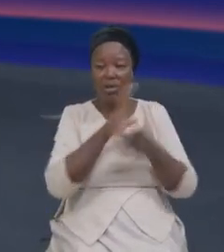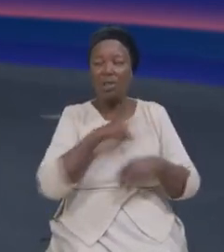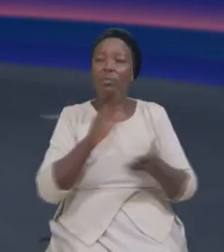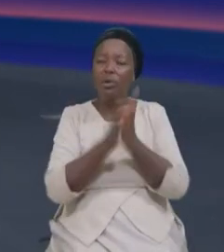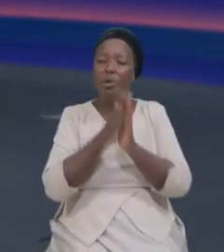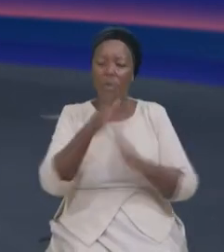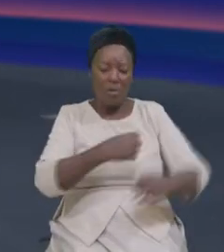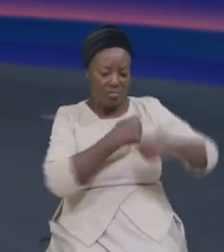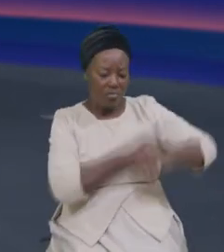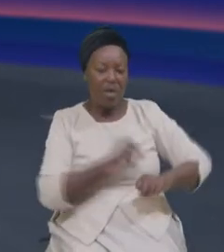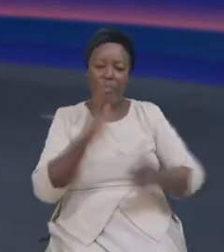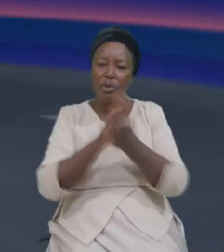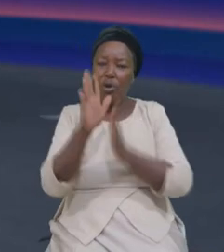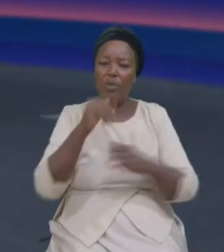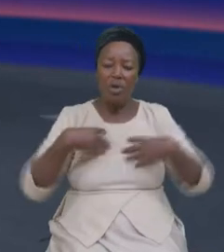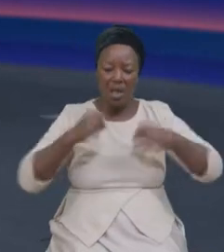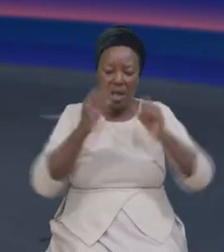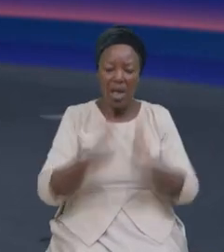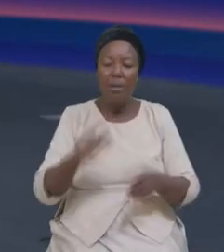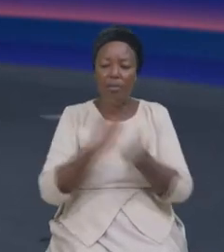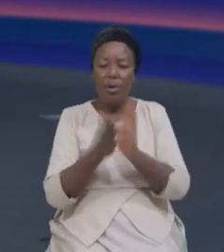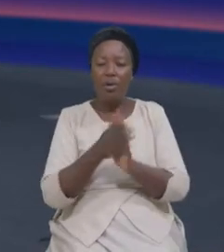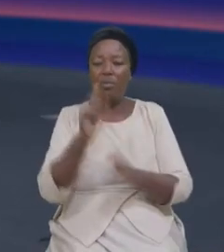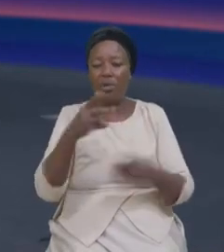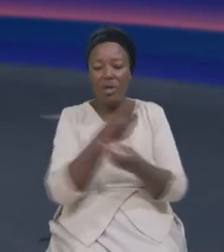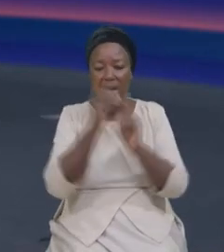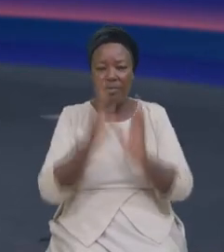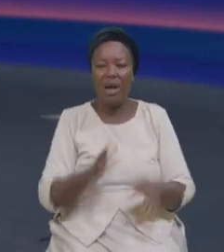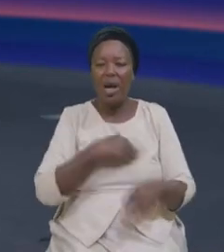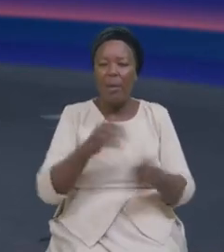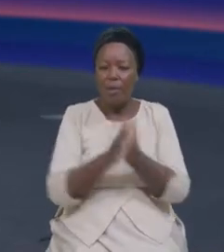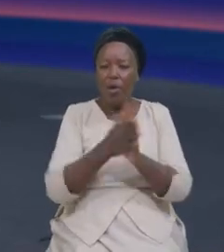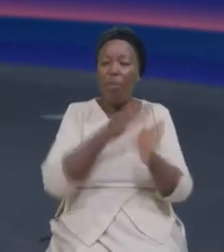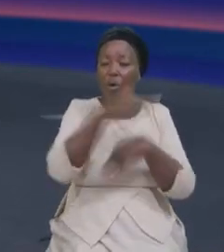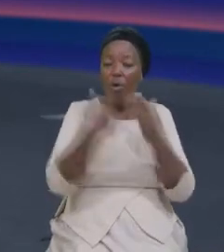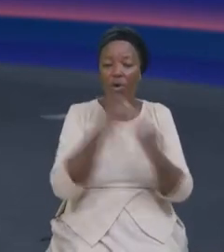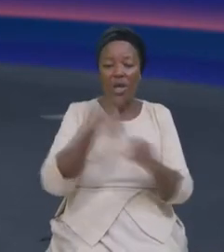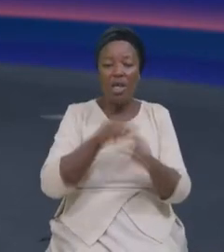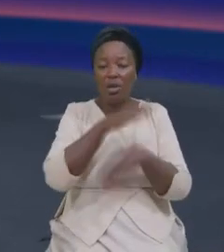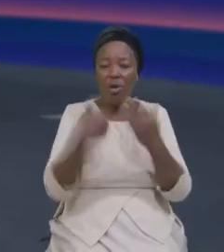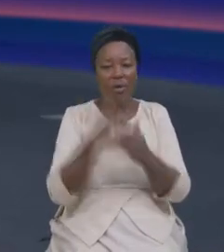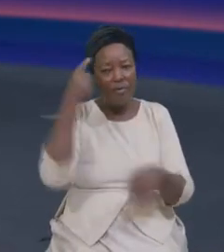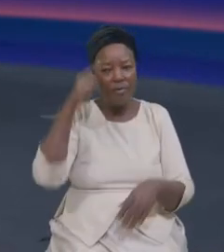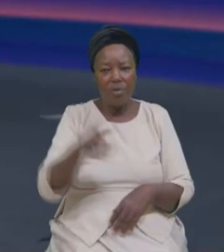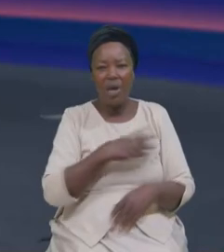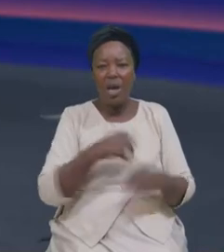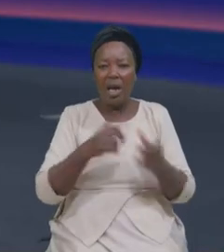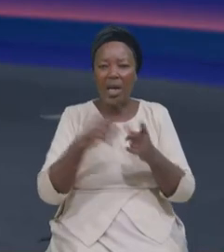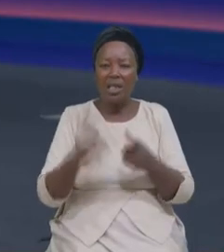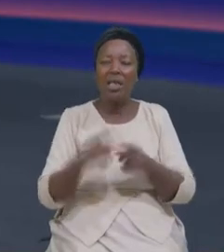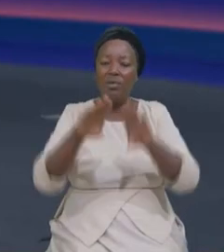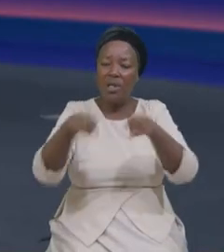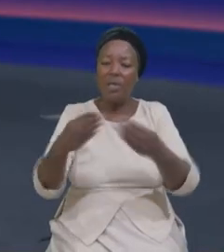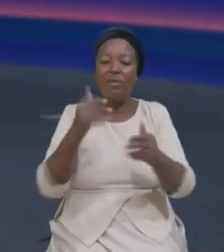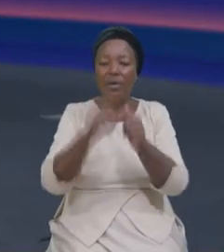my healer. He is going to be my deliverer. He is going to be all in all for me. And therefore, I give everything of